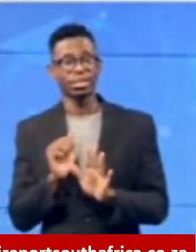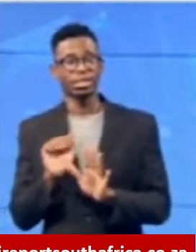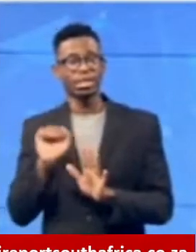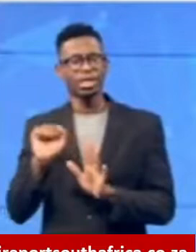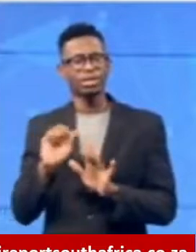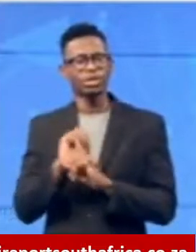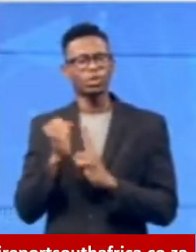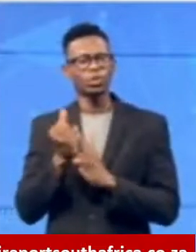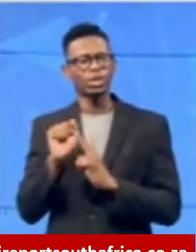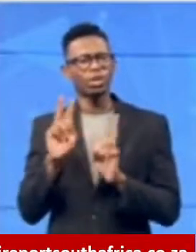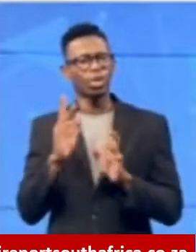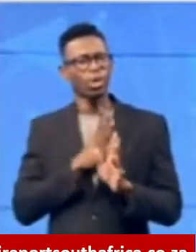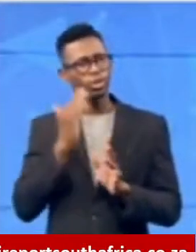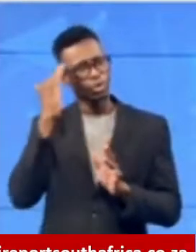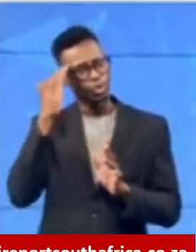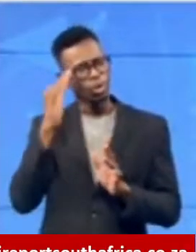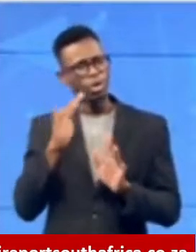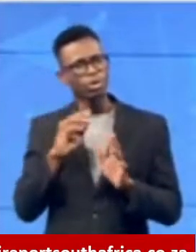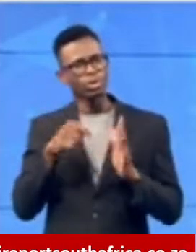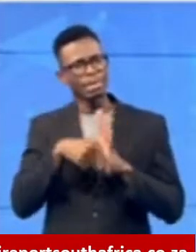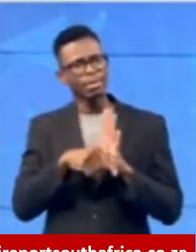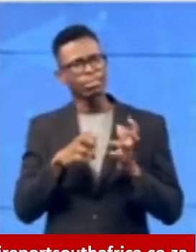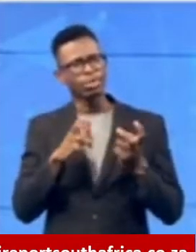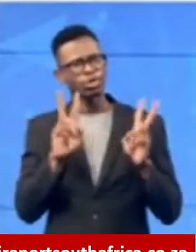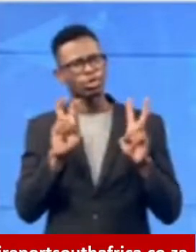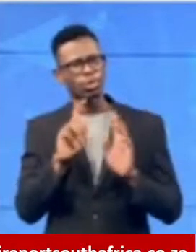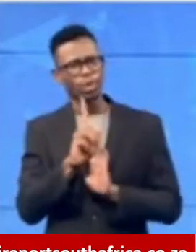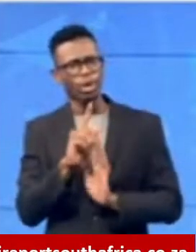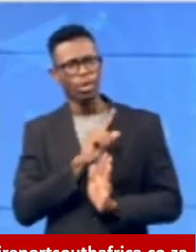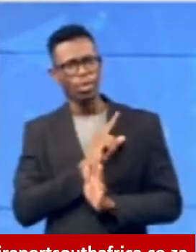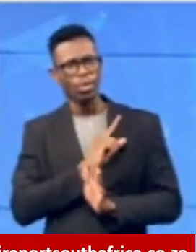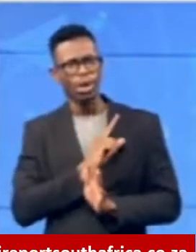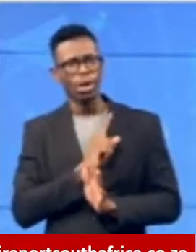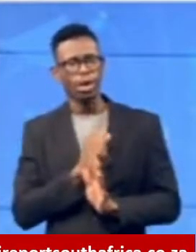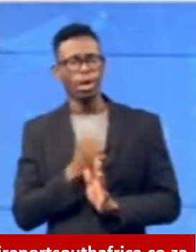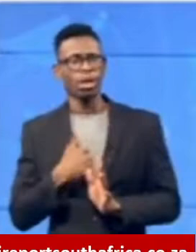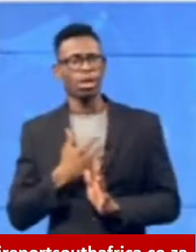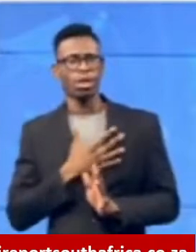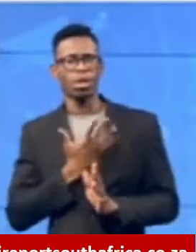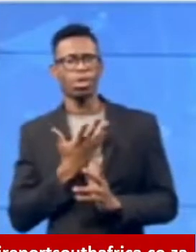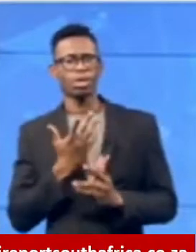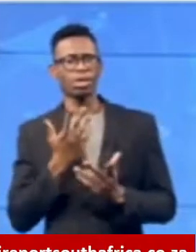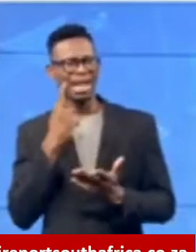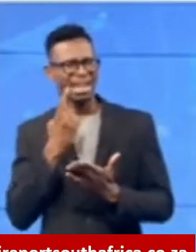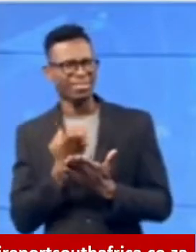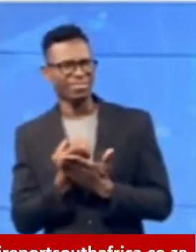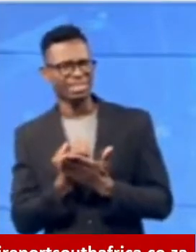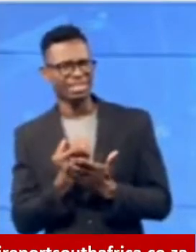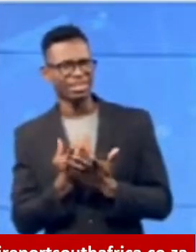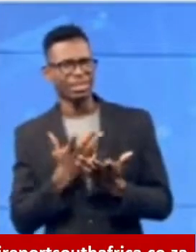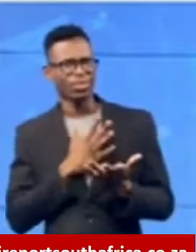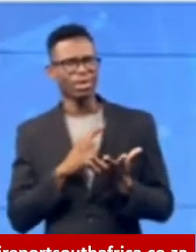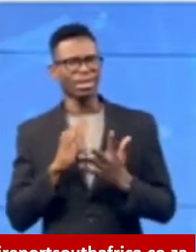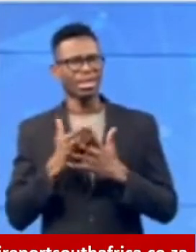they do investigations as to that, Worship. Because our own instructions to do return representations to the state for the withdrawal of the case at the last stage. So we need all